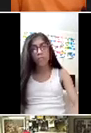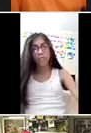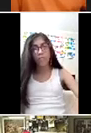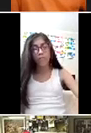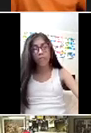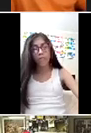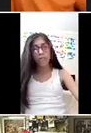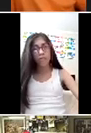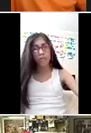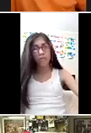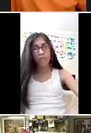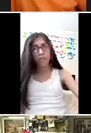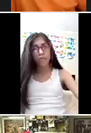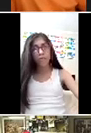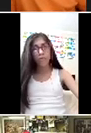15 of that chapter.